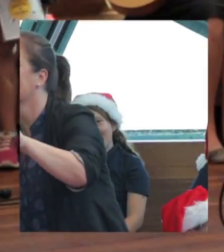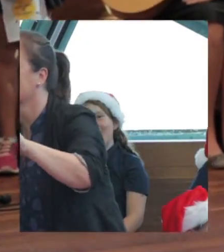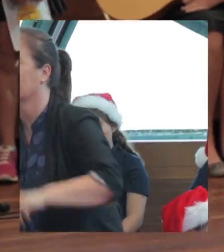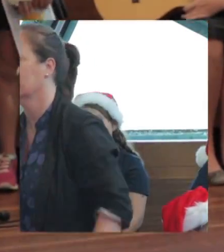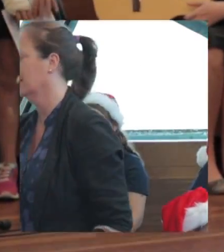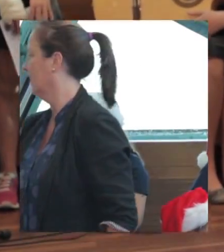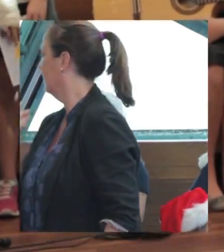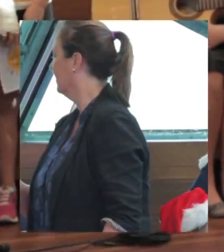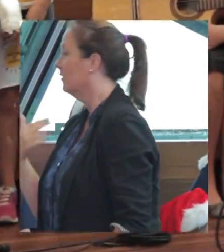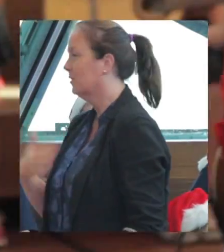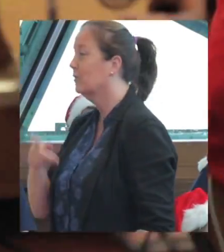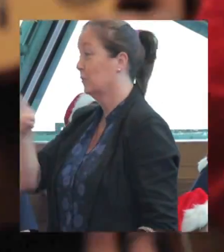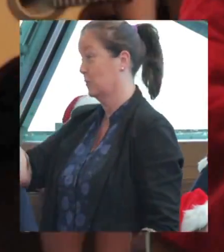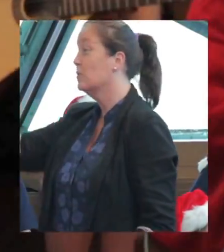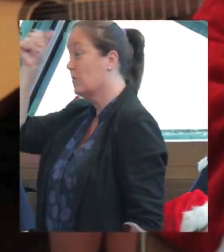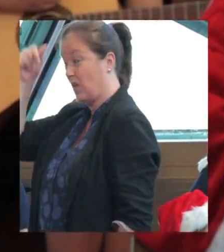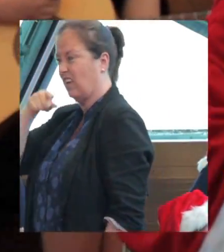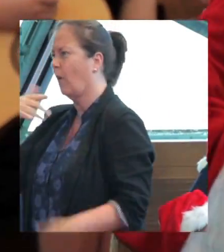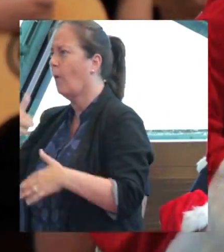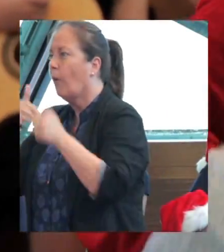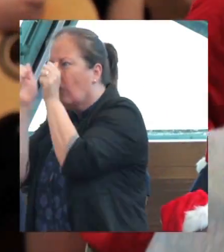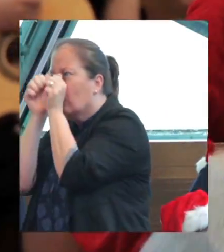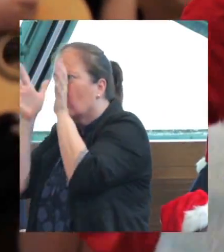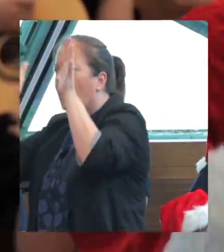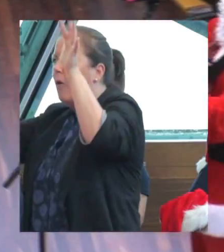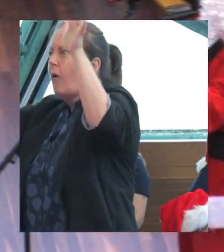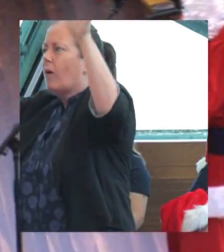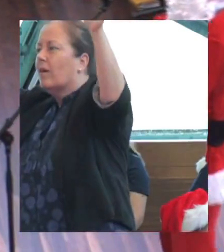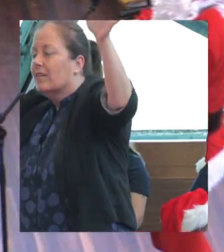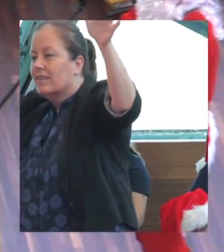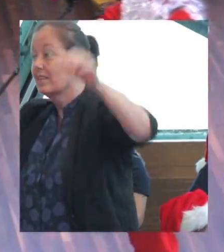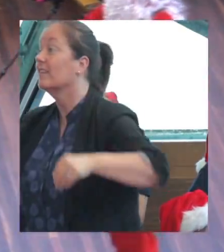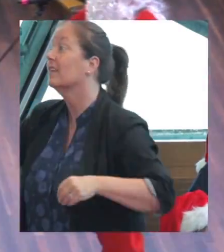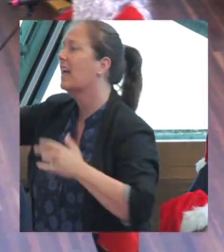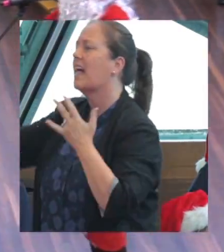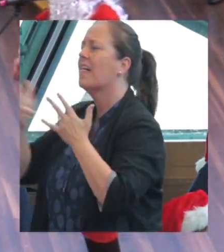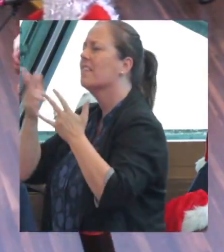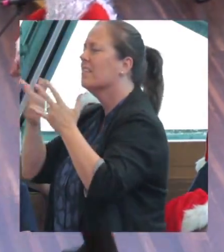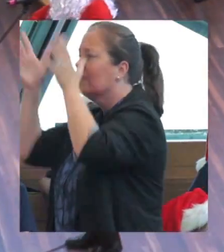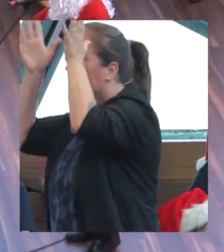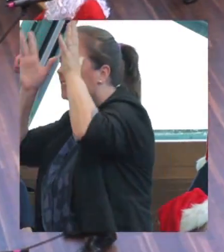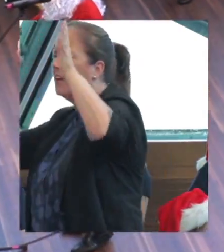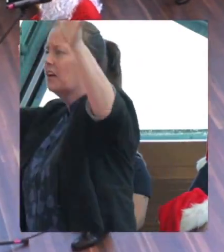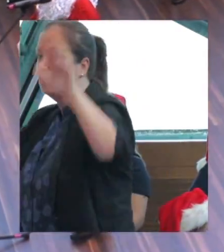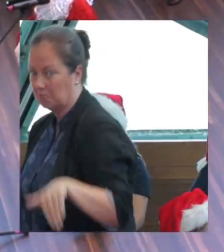saw it, you would even say it glowed. Oh, ho, ho. The